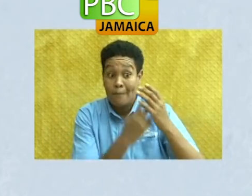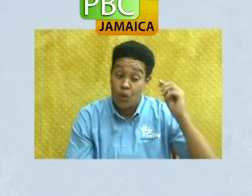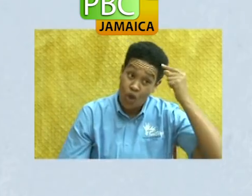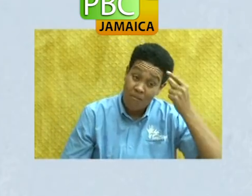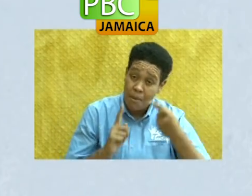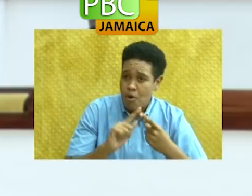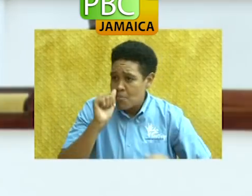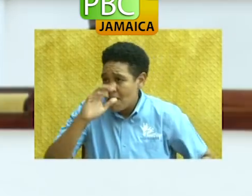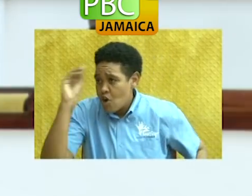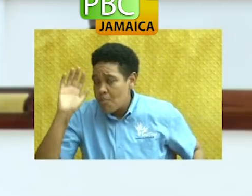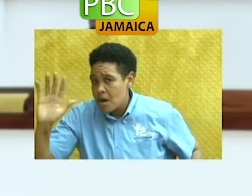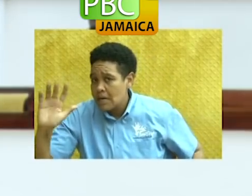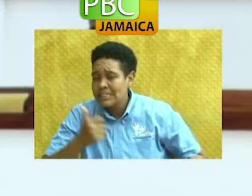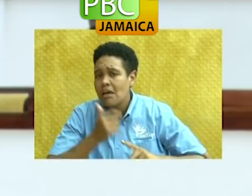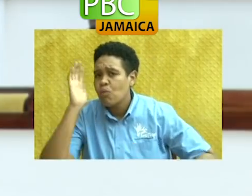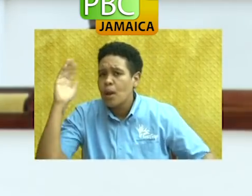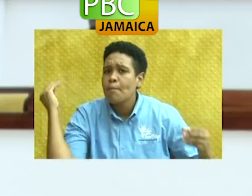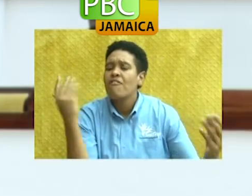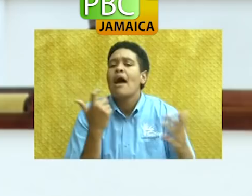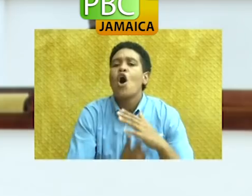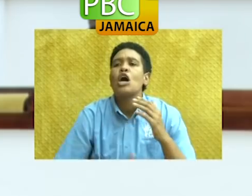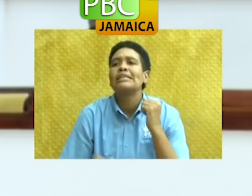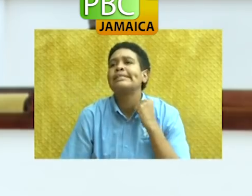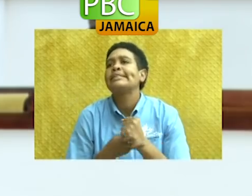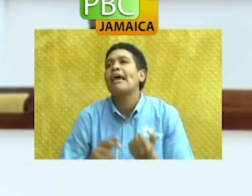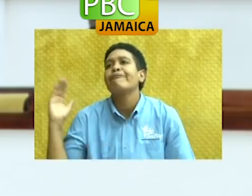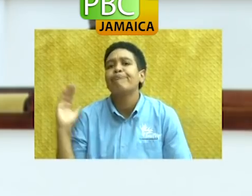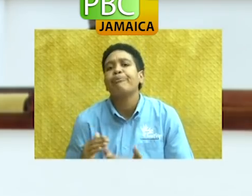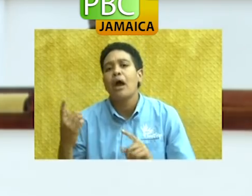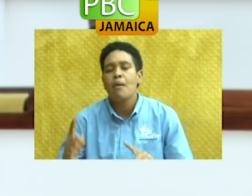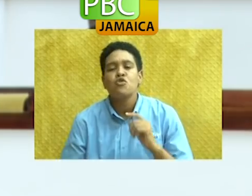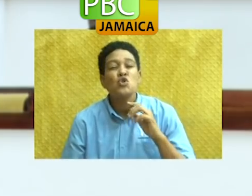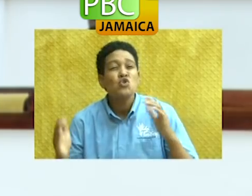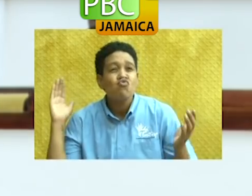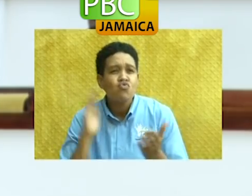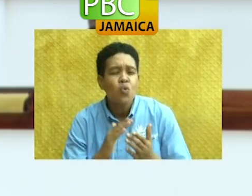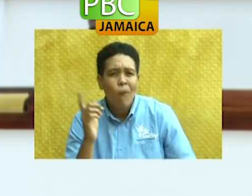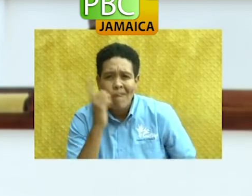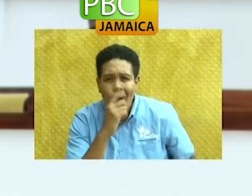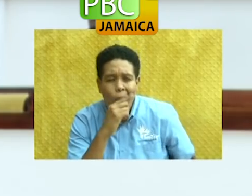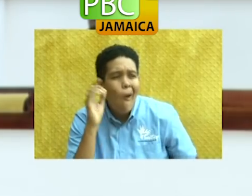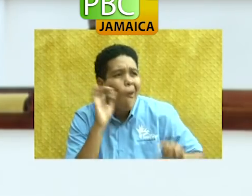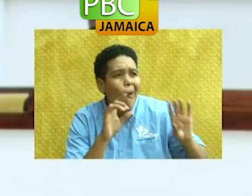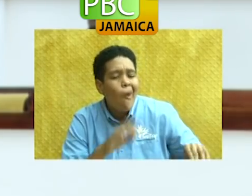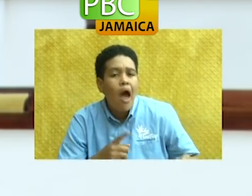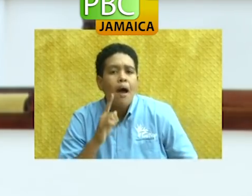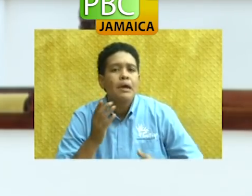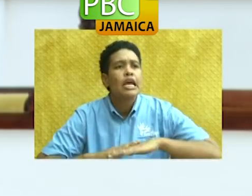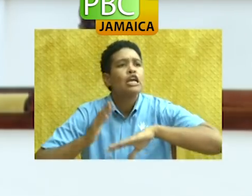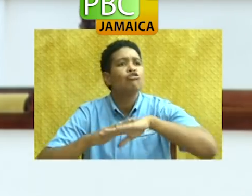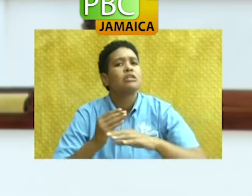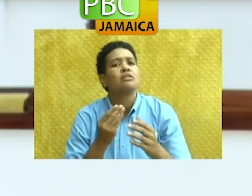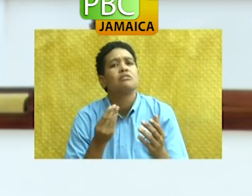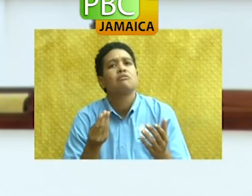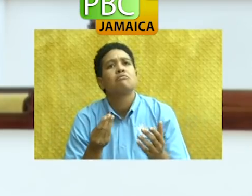and the private sector, it will provide cost savings, reduced fraud, increased sales of goods and services, and